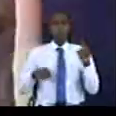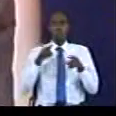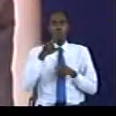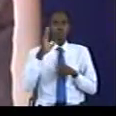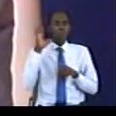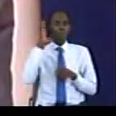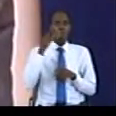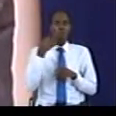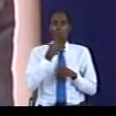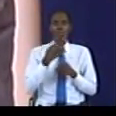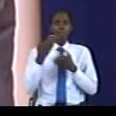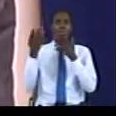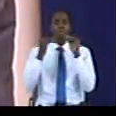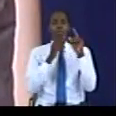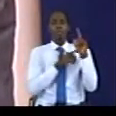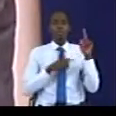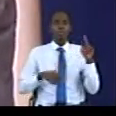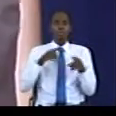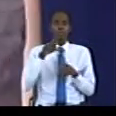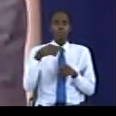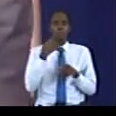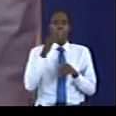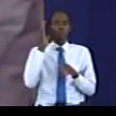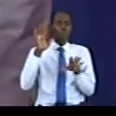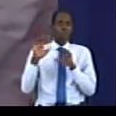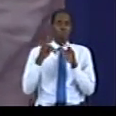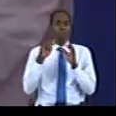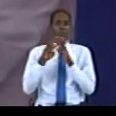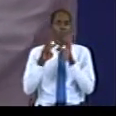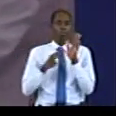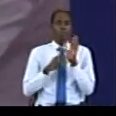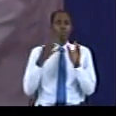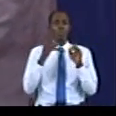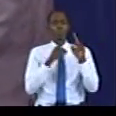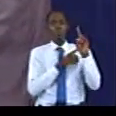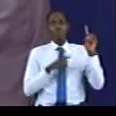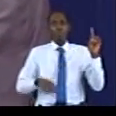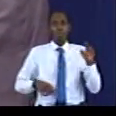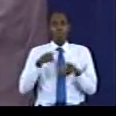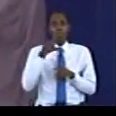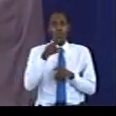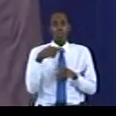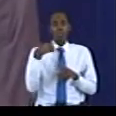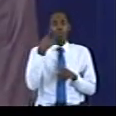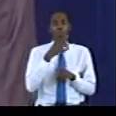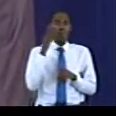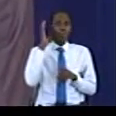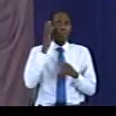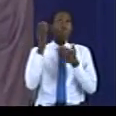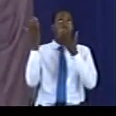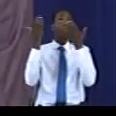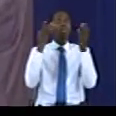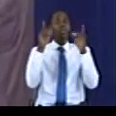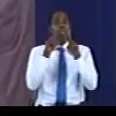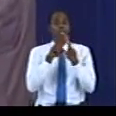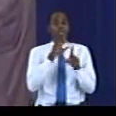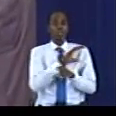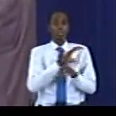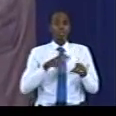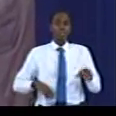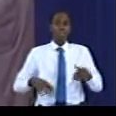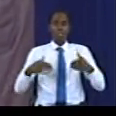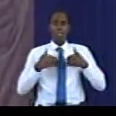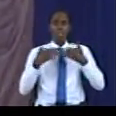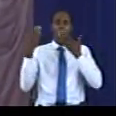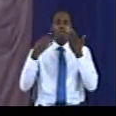the Lord, those who are going to do the will of God, those who are going to serve as Christ has served, and those who